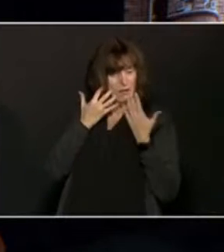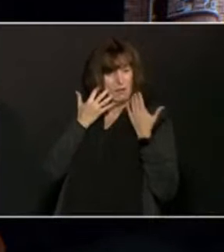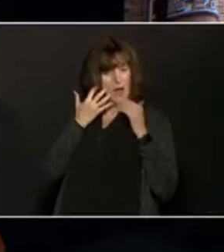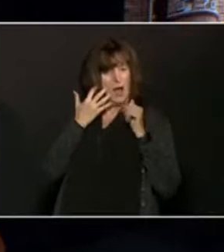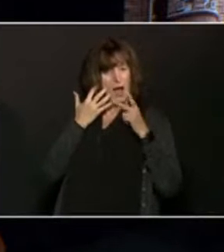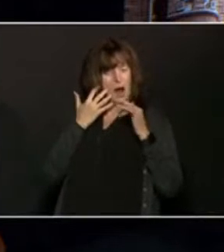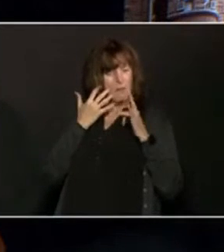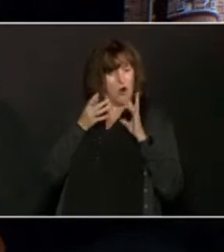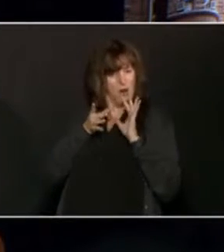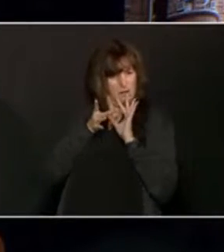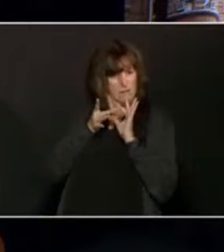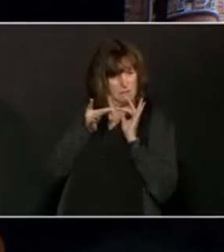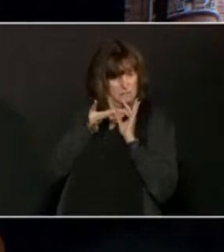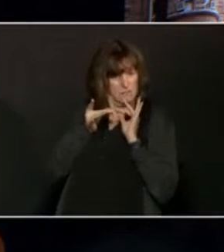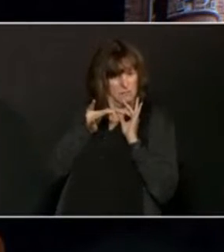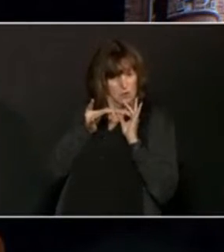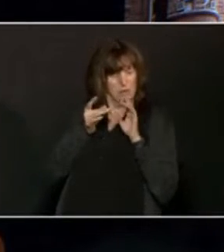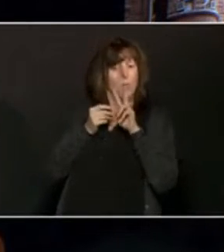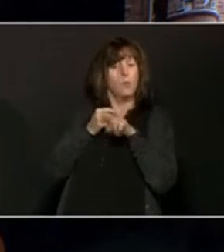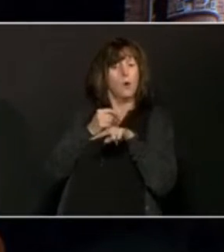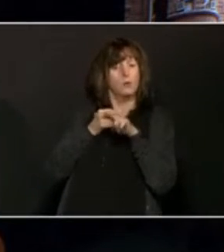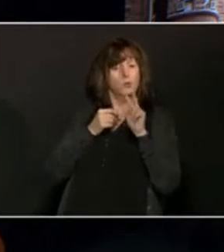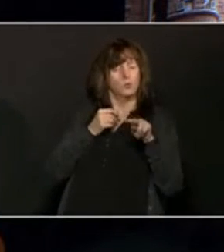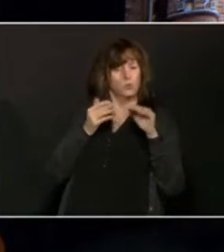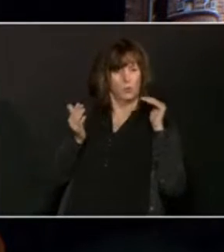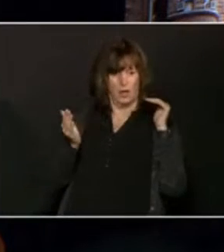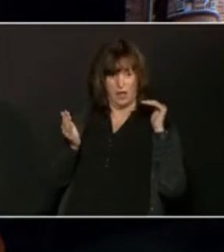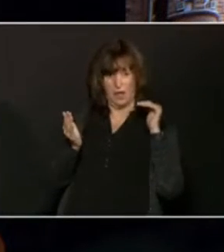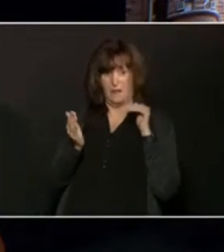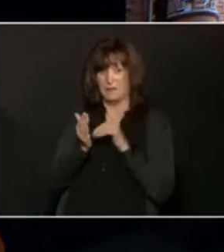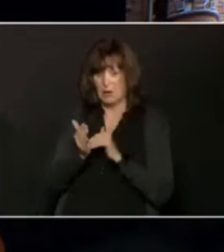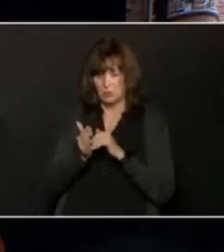22,358 acute care beds in Ontario before the pandemic.